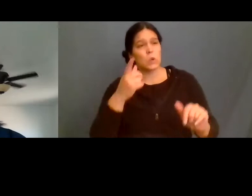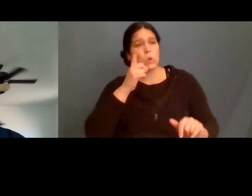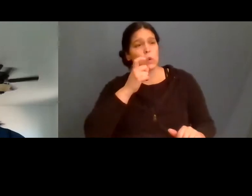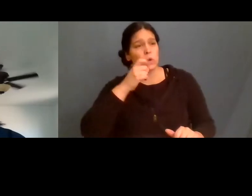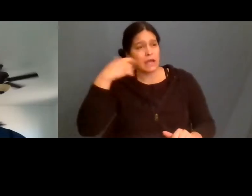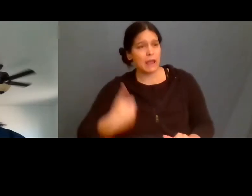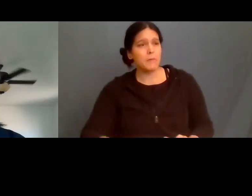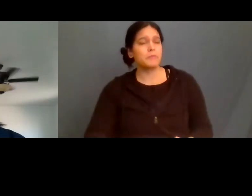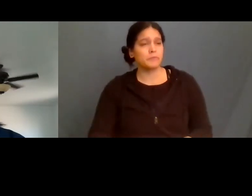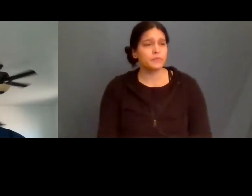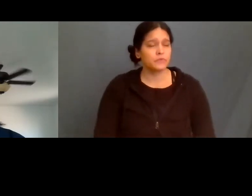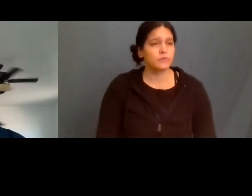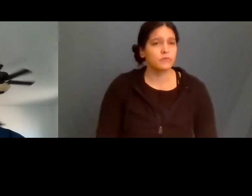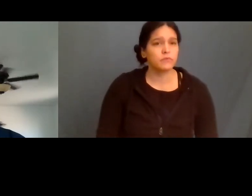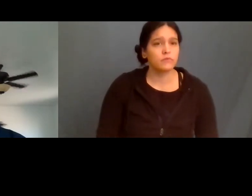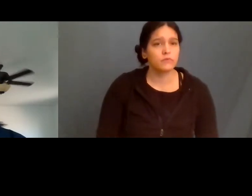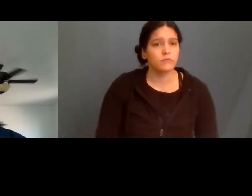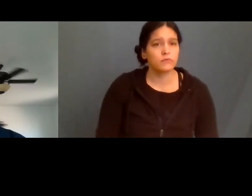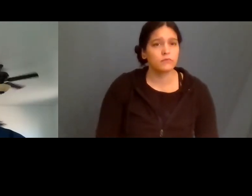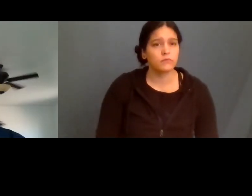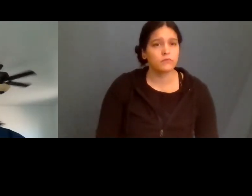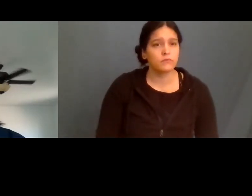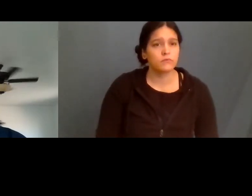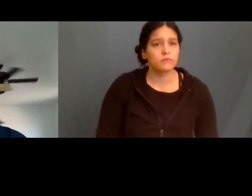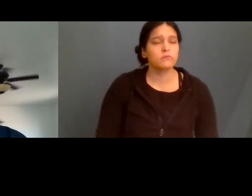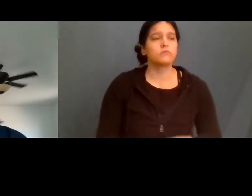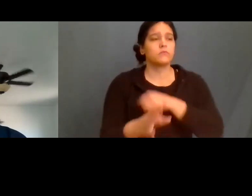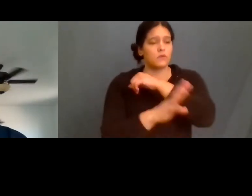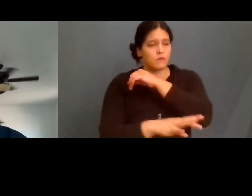Aquado, Zilijin Barato, Enasha.